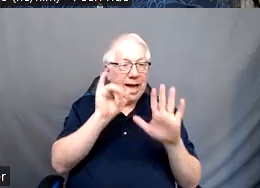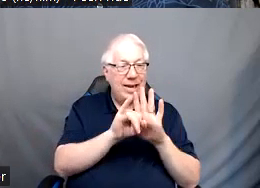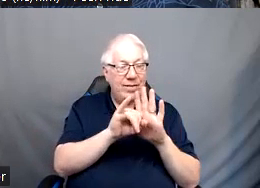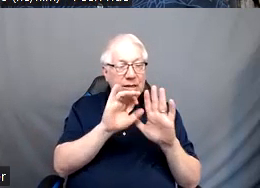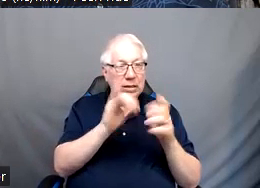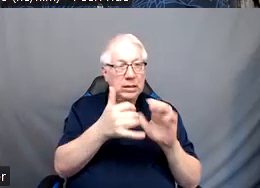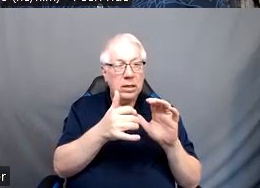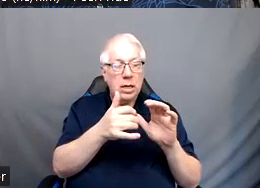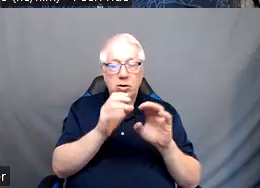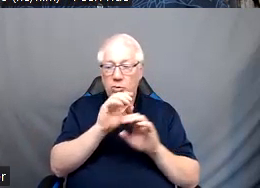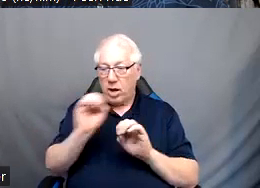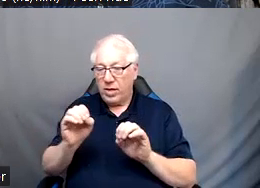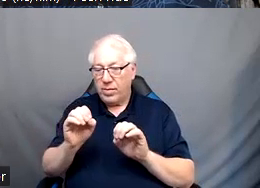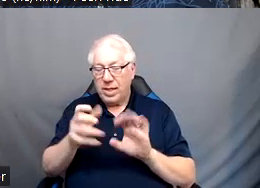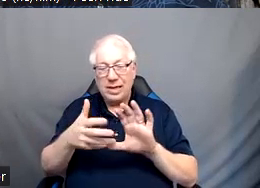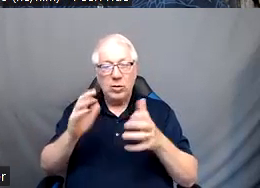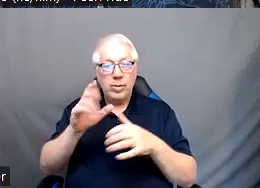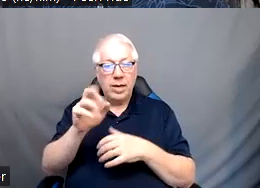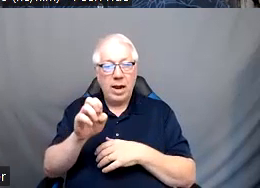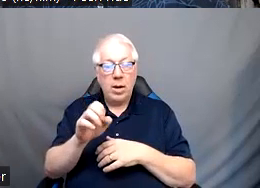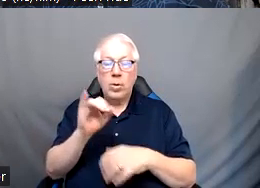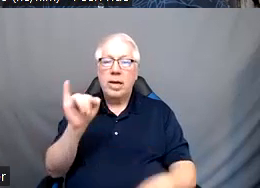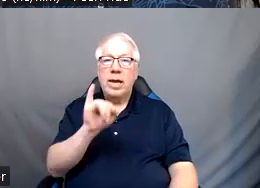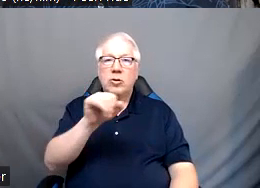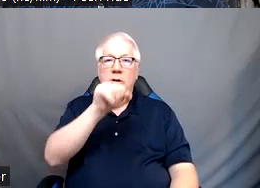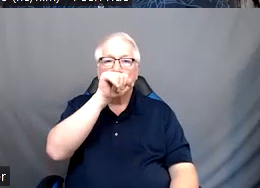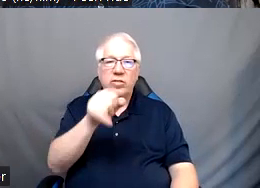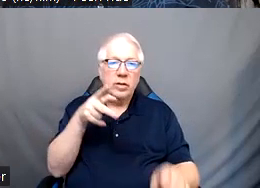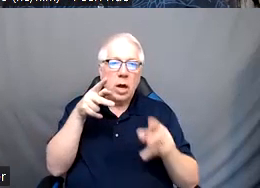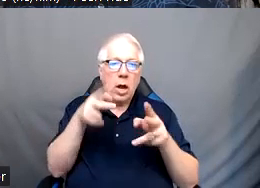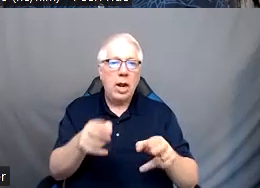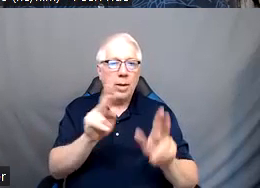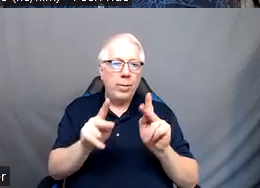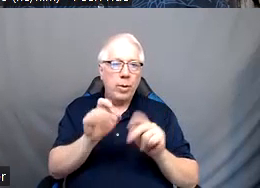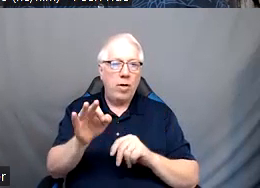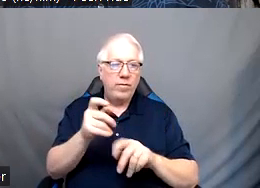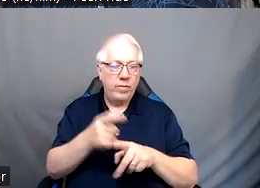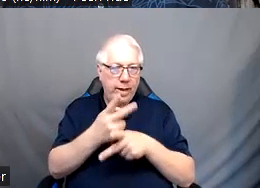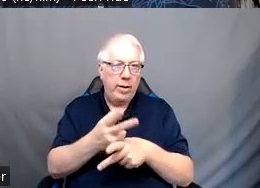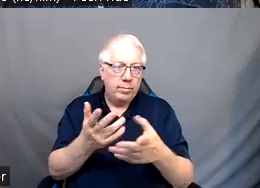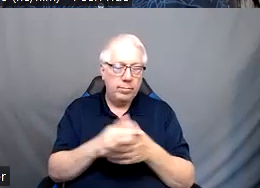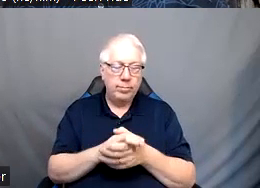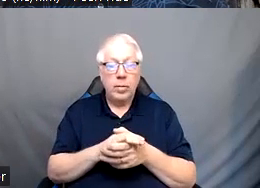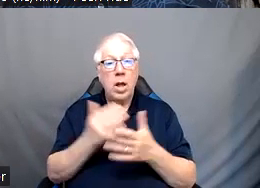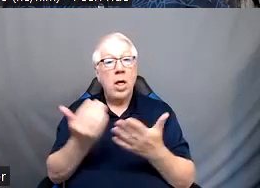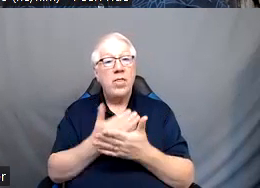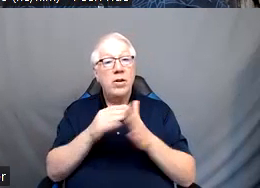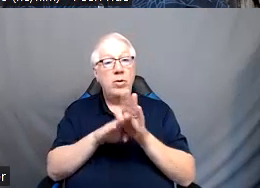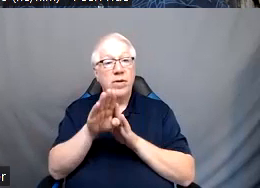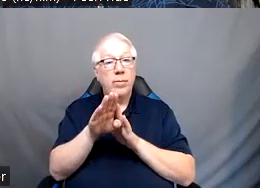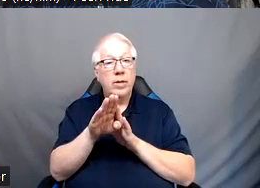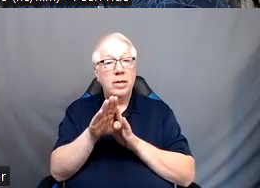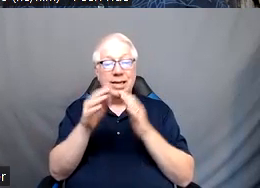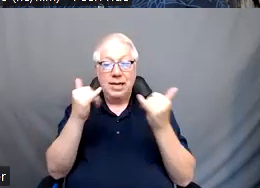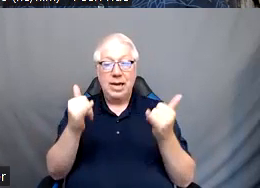lot of disruptions in care, because there's nothing more than insurance companies love than cutting off people from care. The new development is that there is